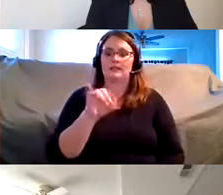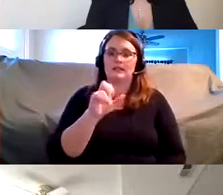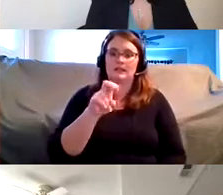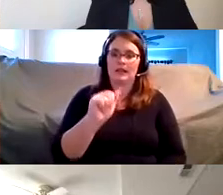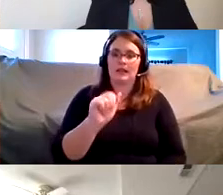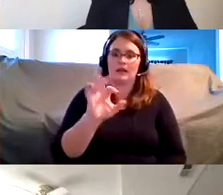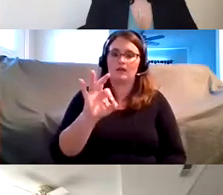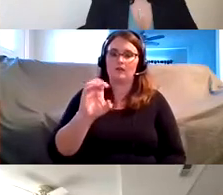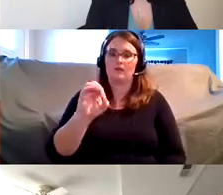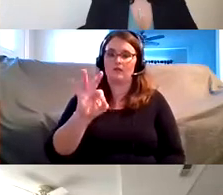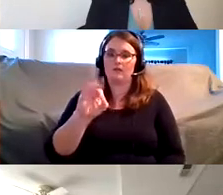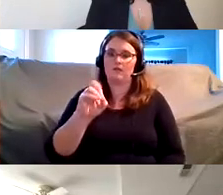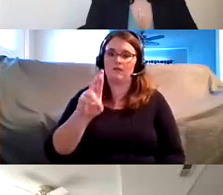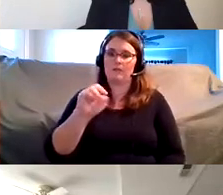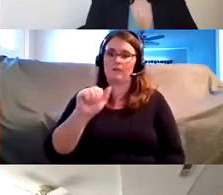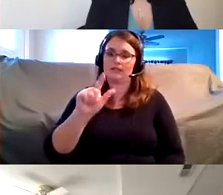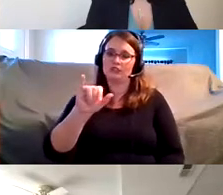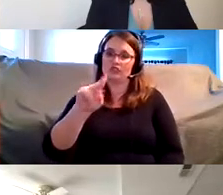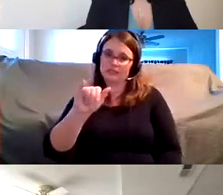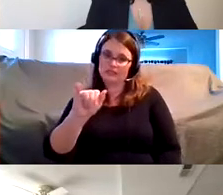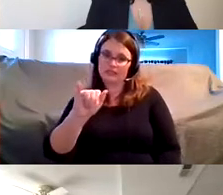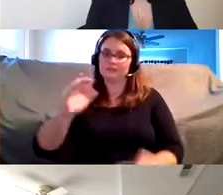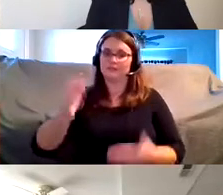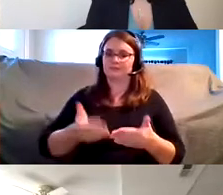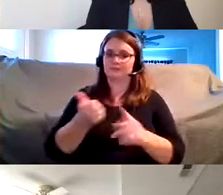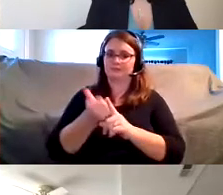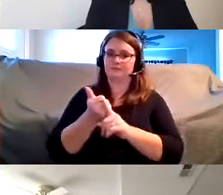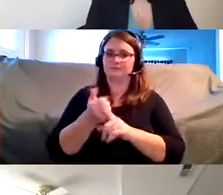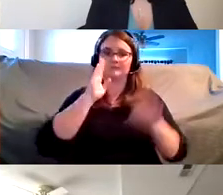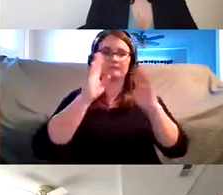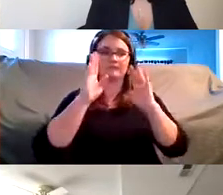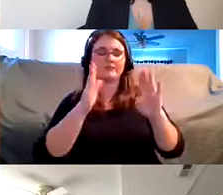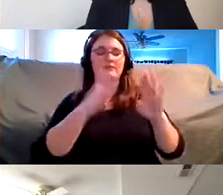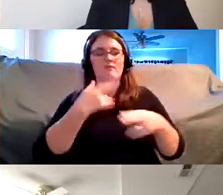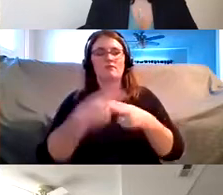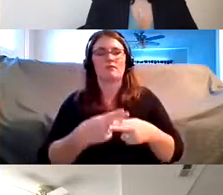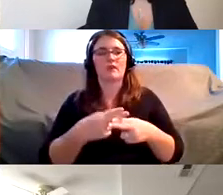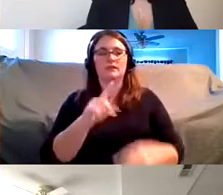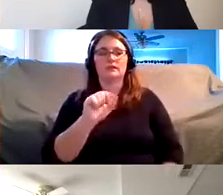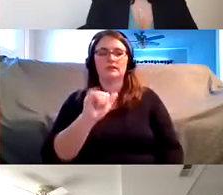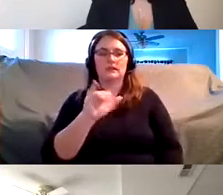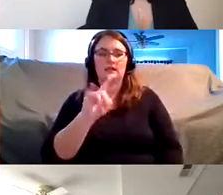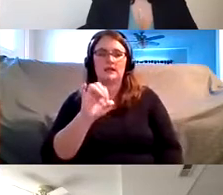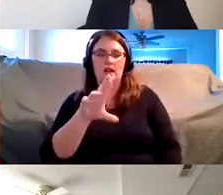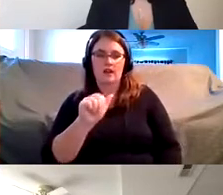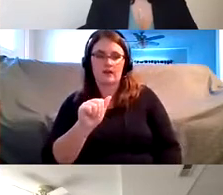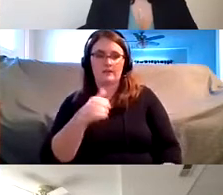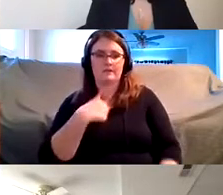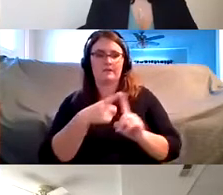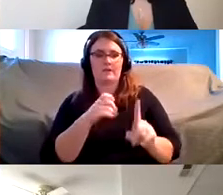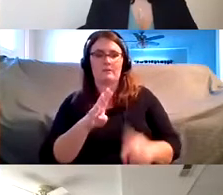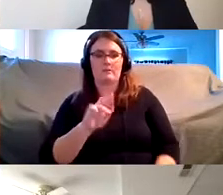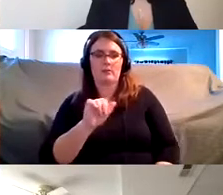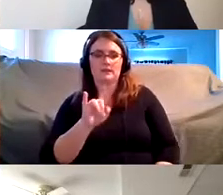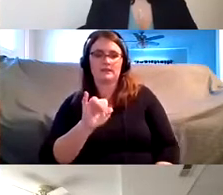Oh, sorry. Hello, everyone. My name is Tainara. I am also from Brazil. Brazil is like represented here